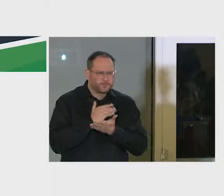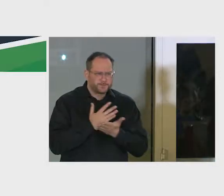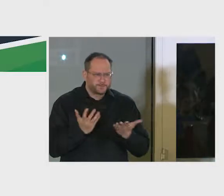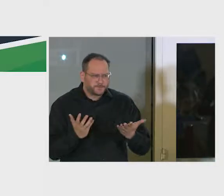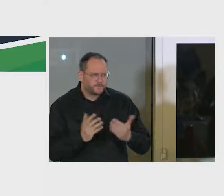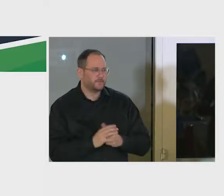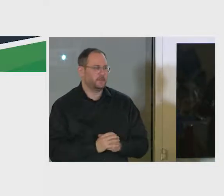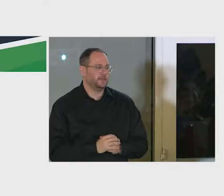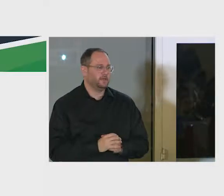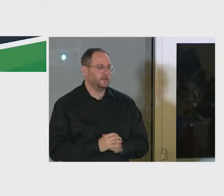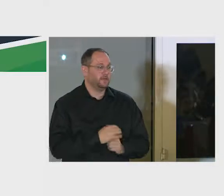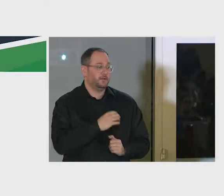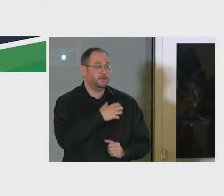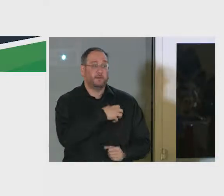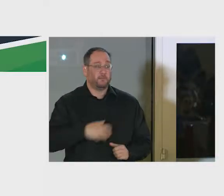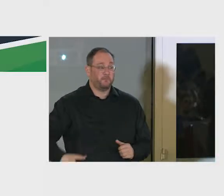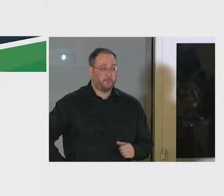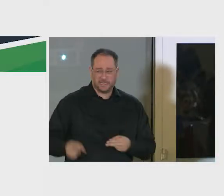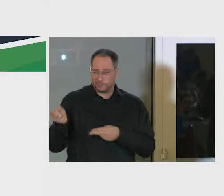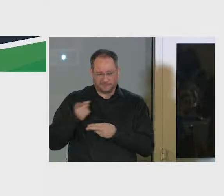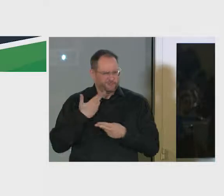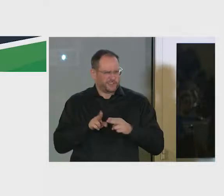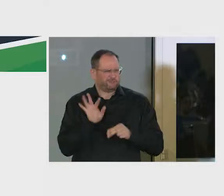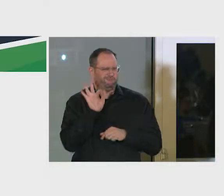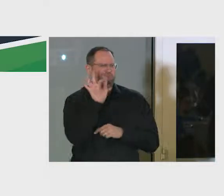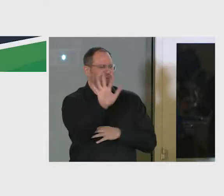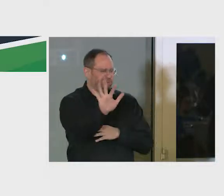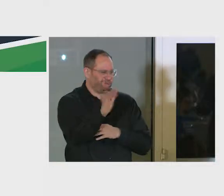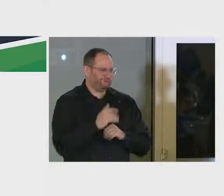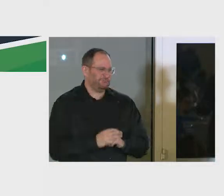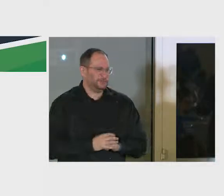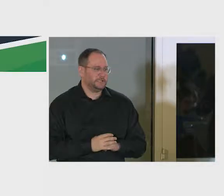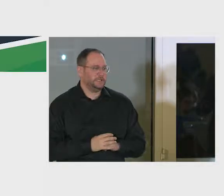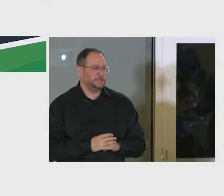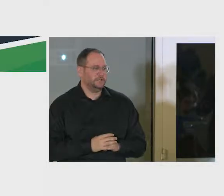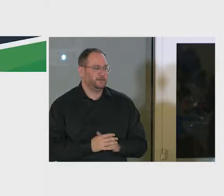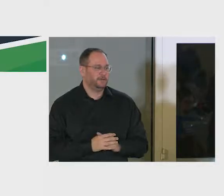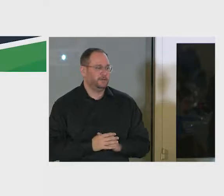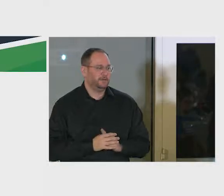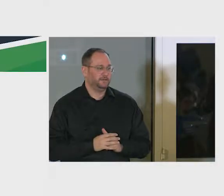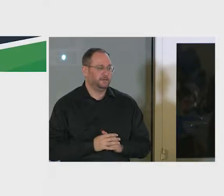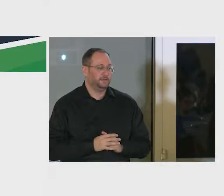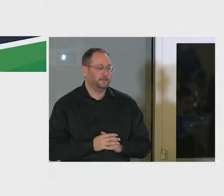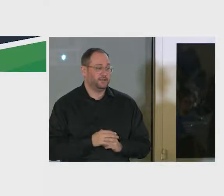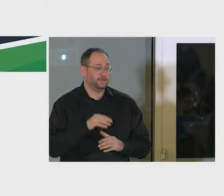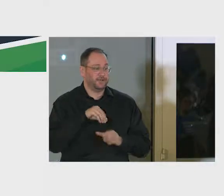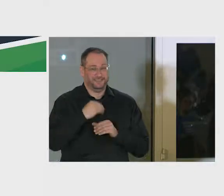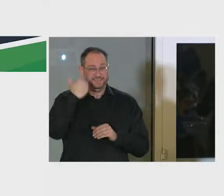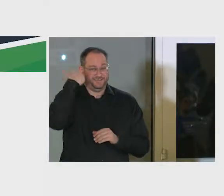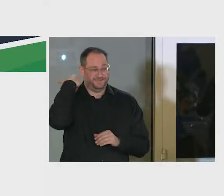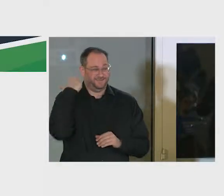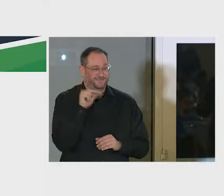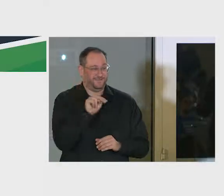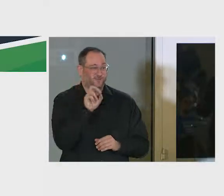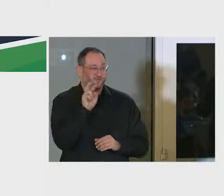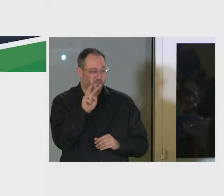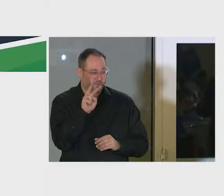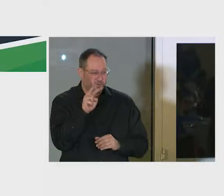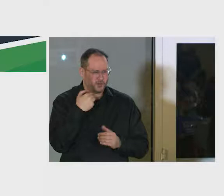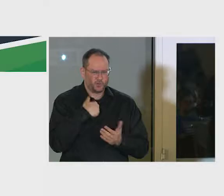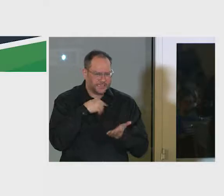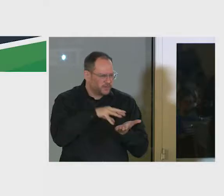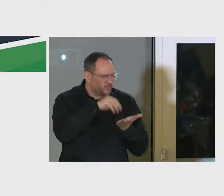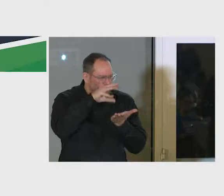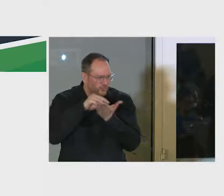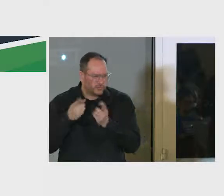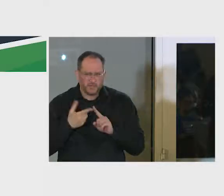our engagement in November. And during that process, we're working with agencies. We're getting their ideas for enhancements, for programs they want to